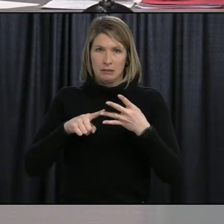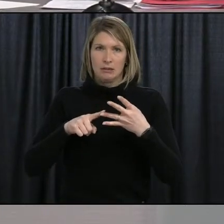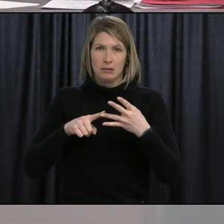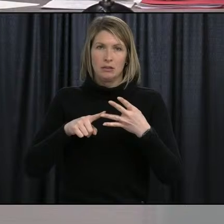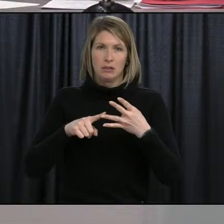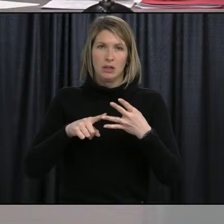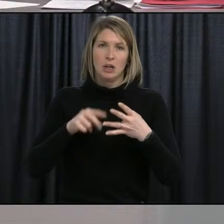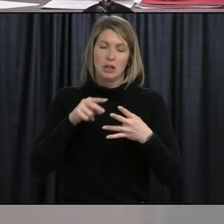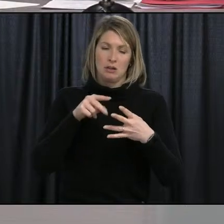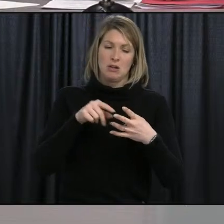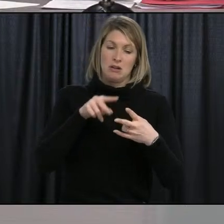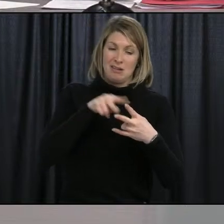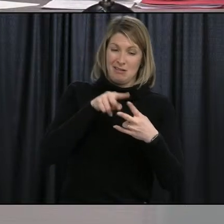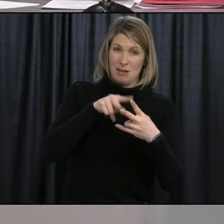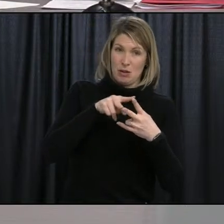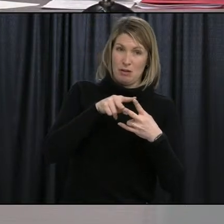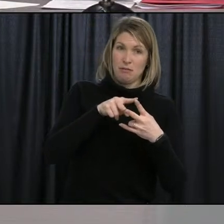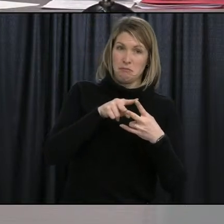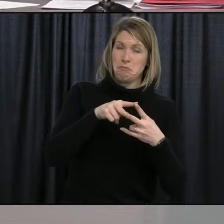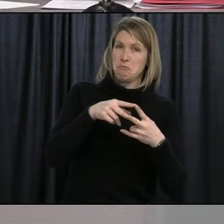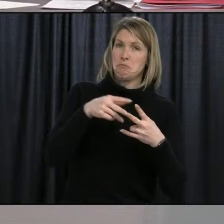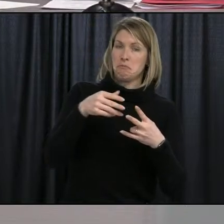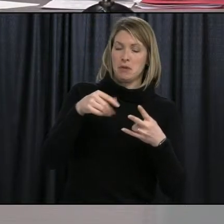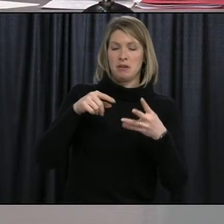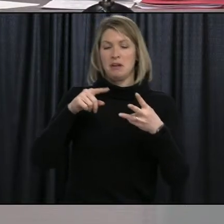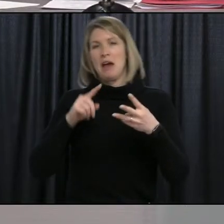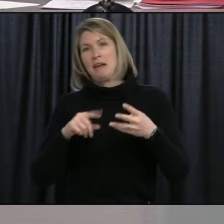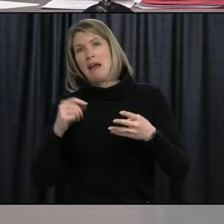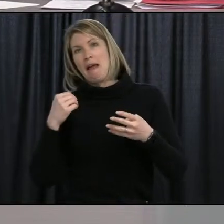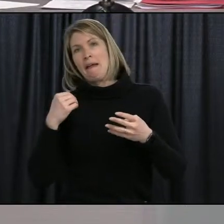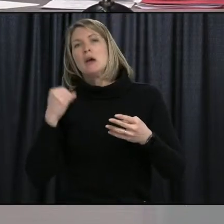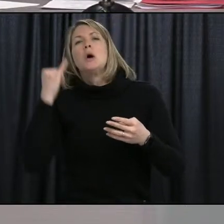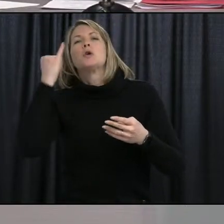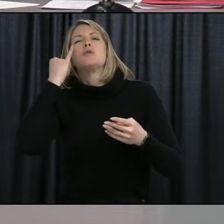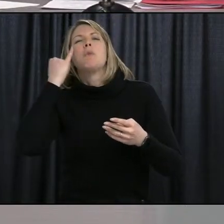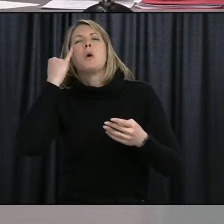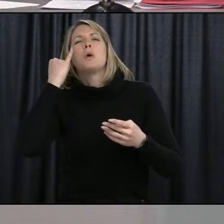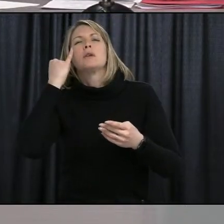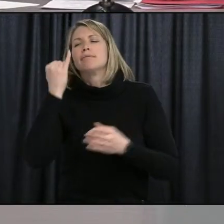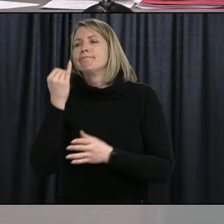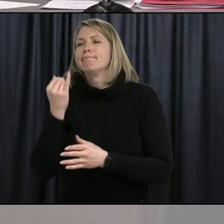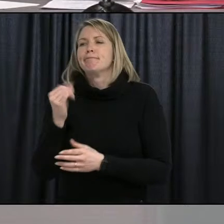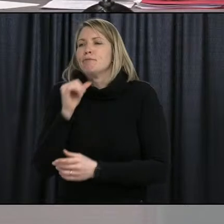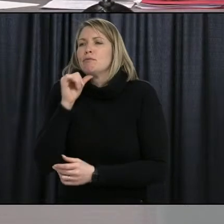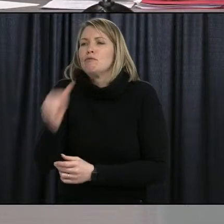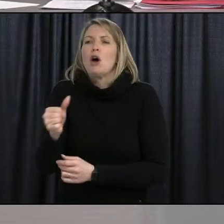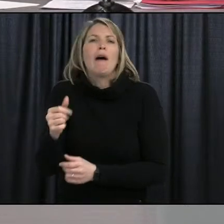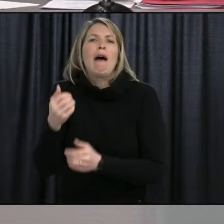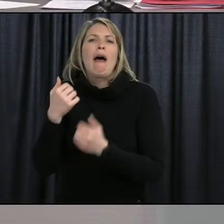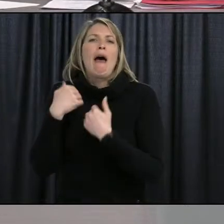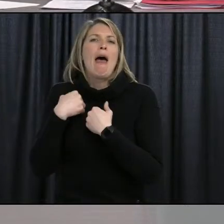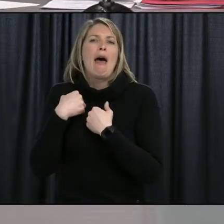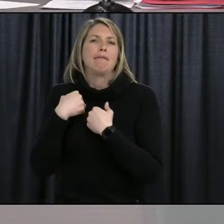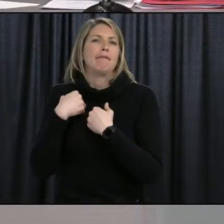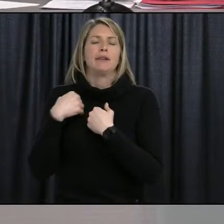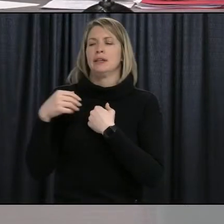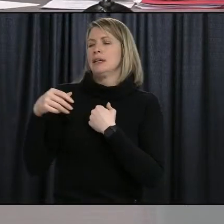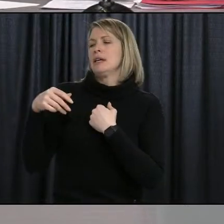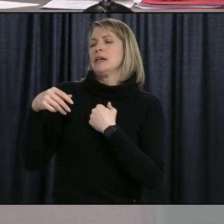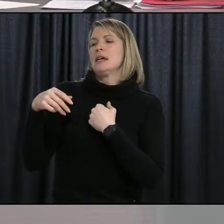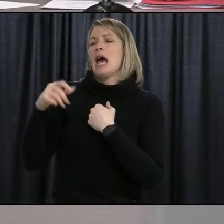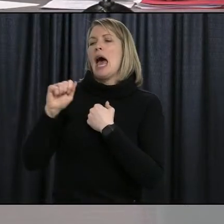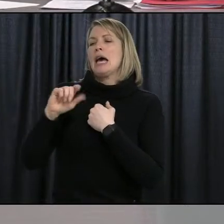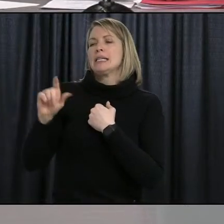another not. But just for a moment, let's presume we don't have any AstraZeneca vaccine, and all we have is Pfizer, Moderna, and